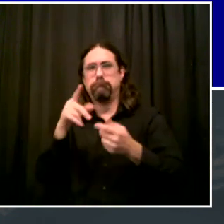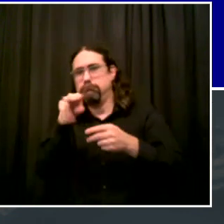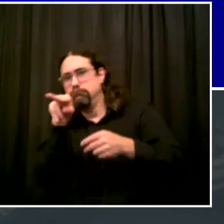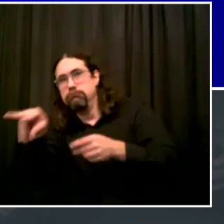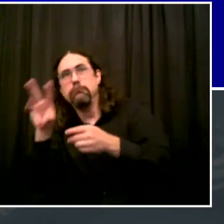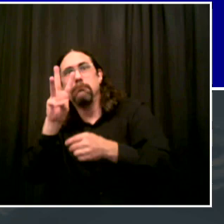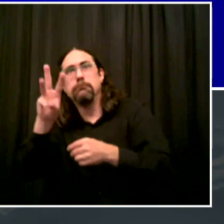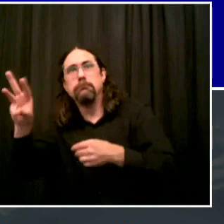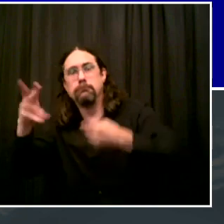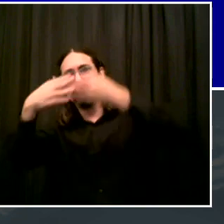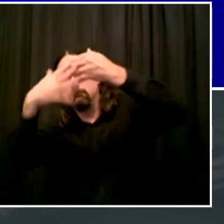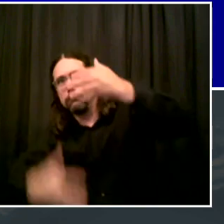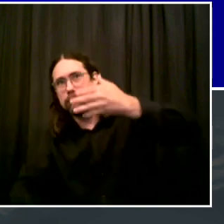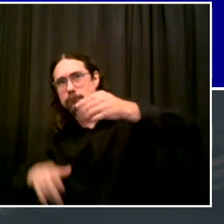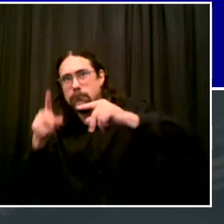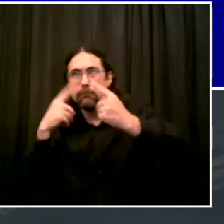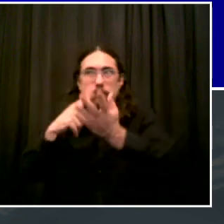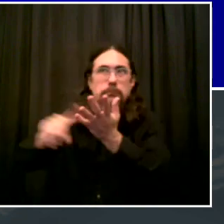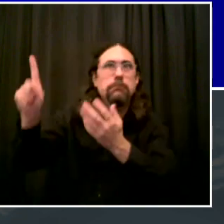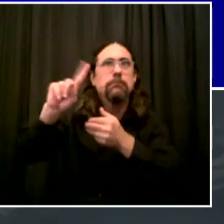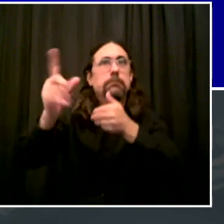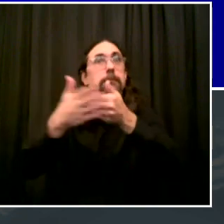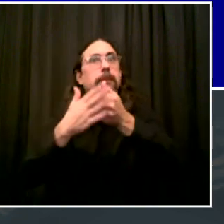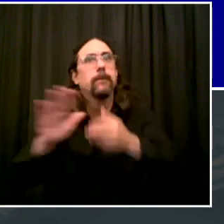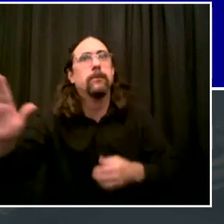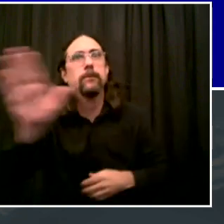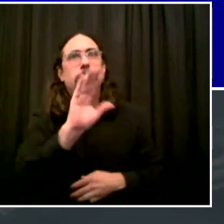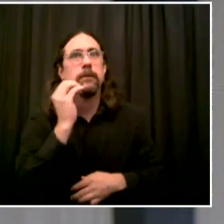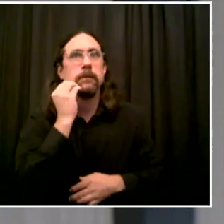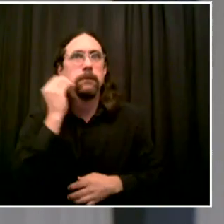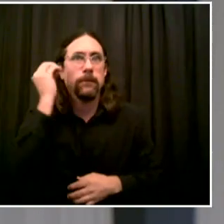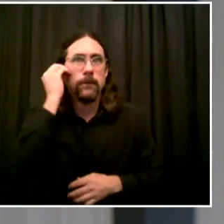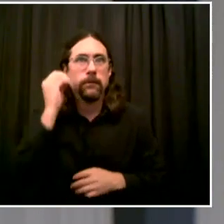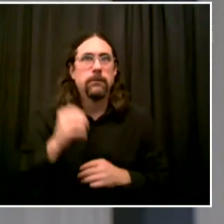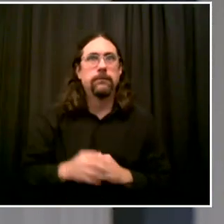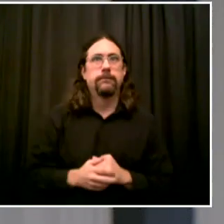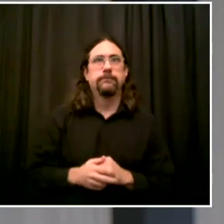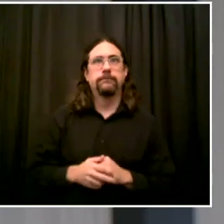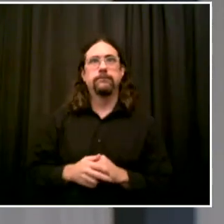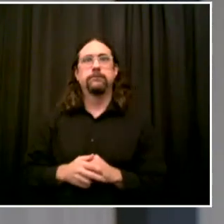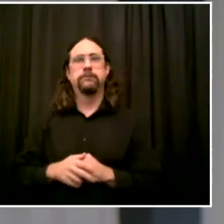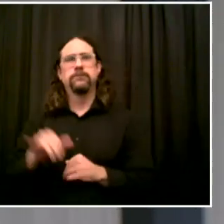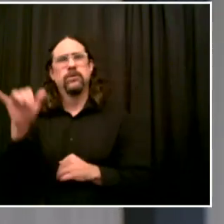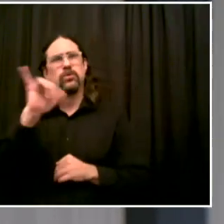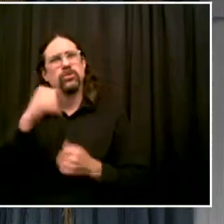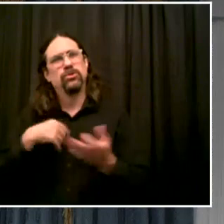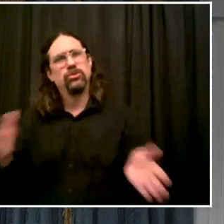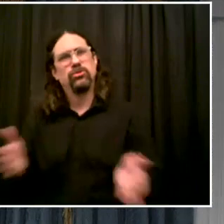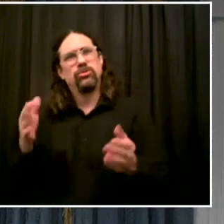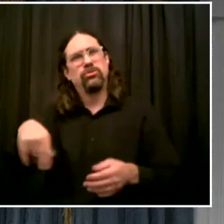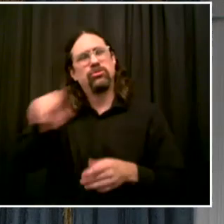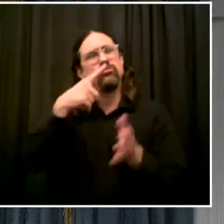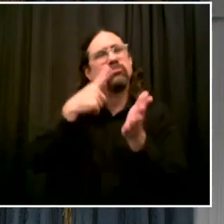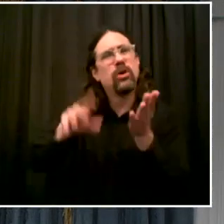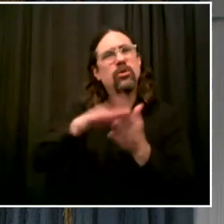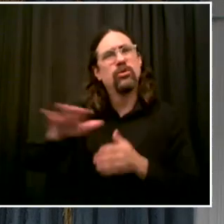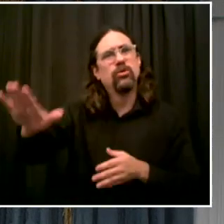to heat as well as the COVID-19 virus. Thank you, Mayor. Thank you very much, Deanne. Appreciate that very